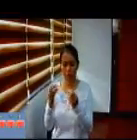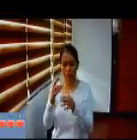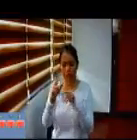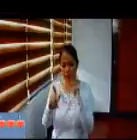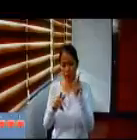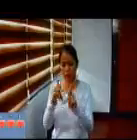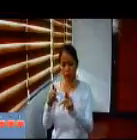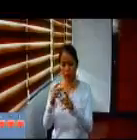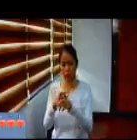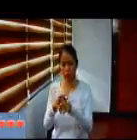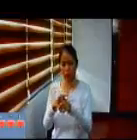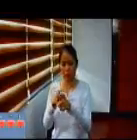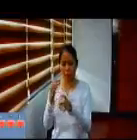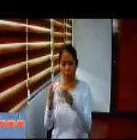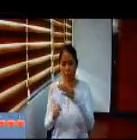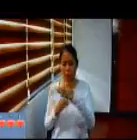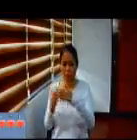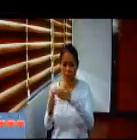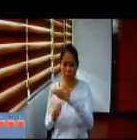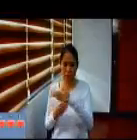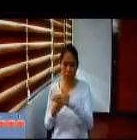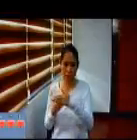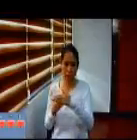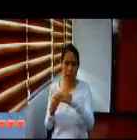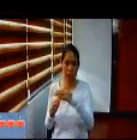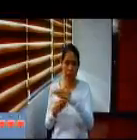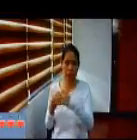the disciplines on IUU fishing.